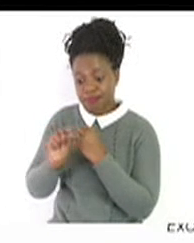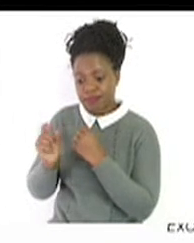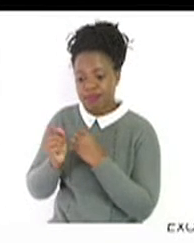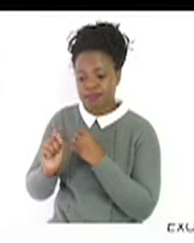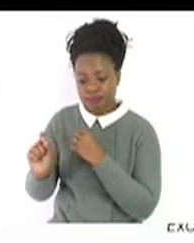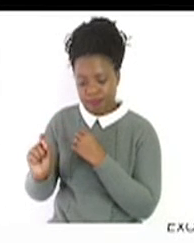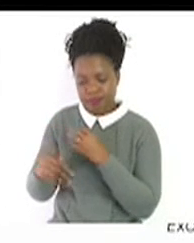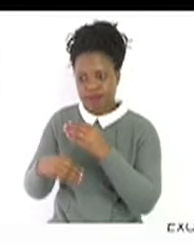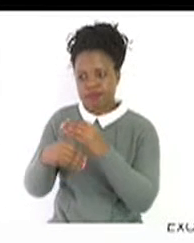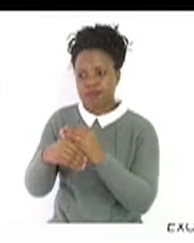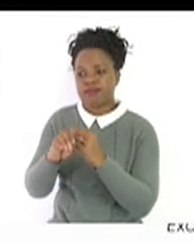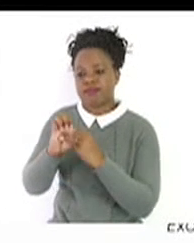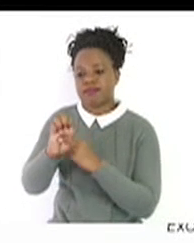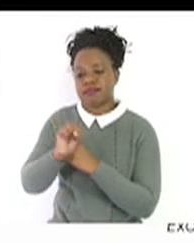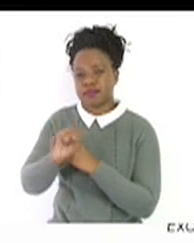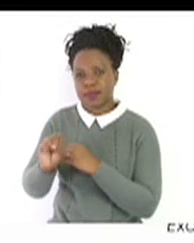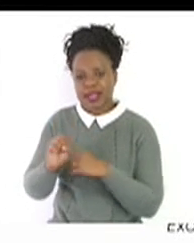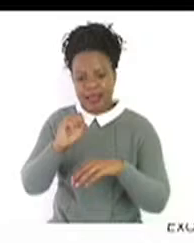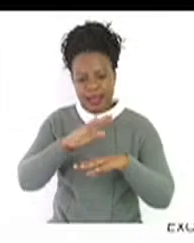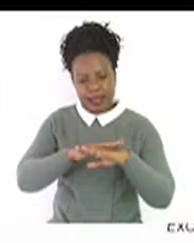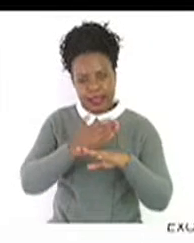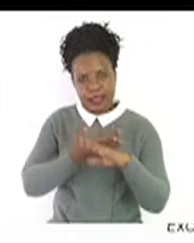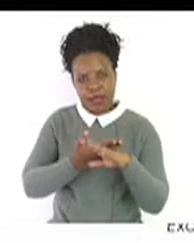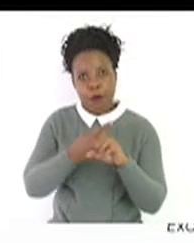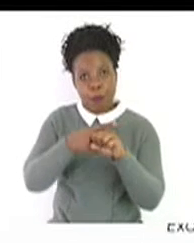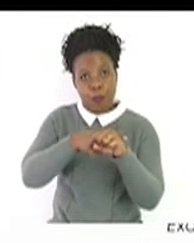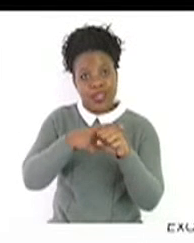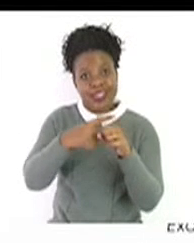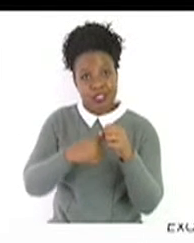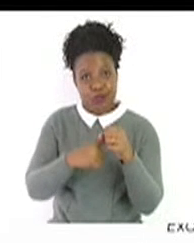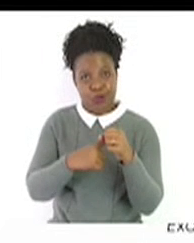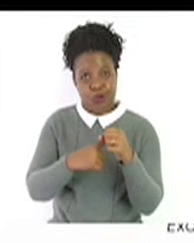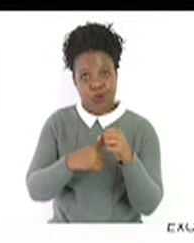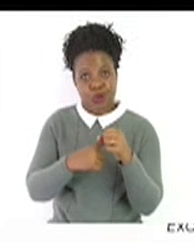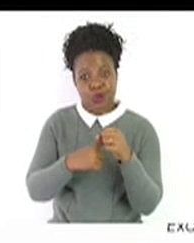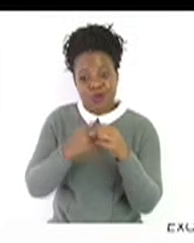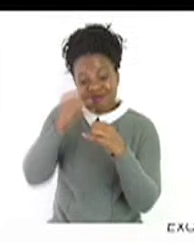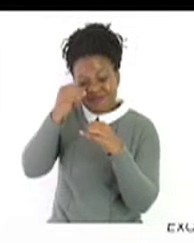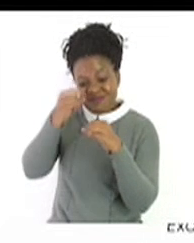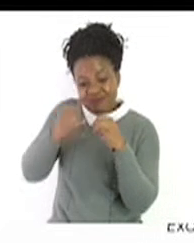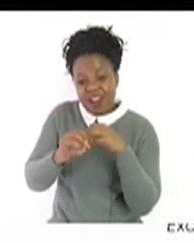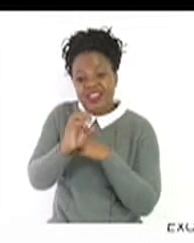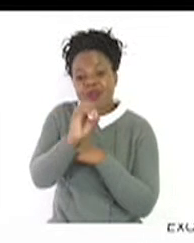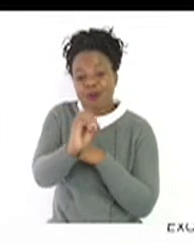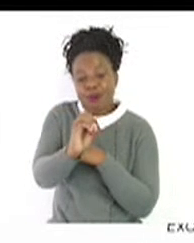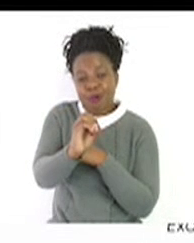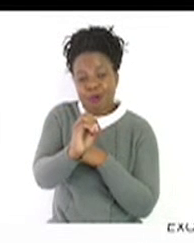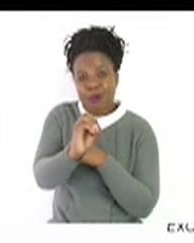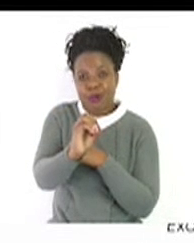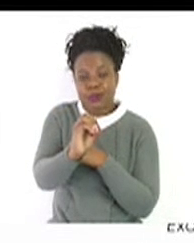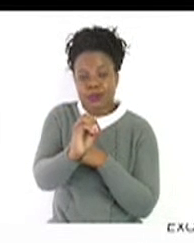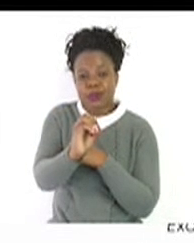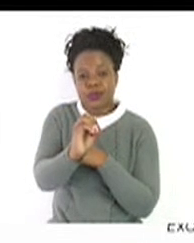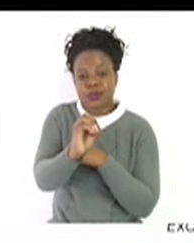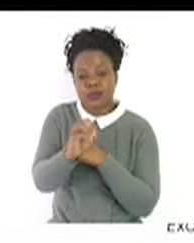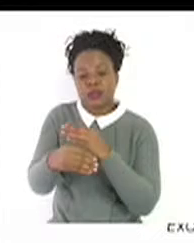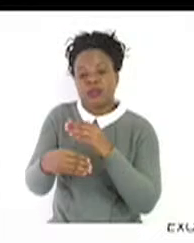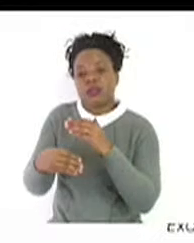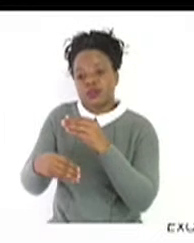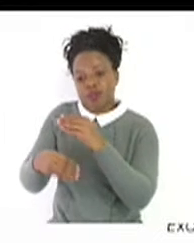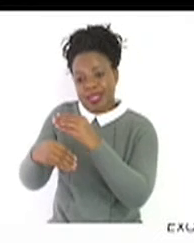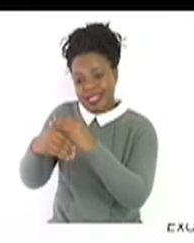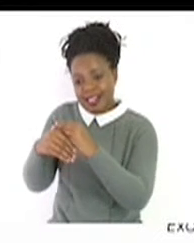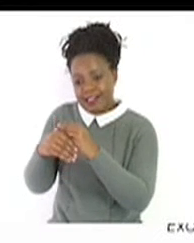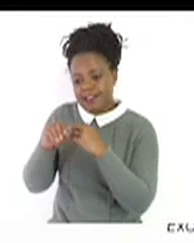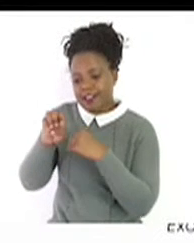For example, potato is ending in an O. We add ES